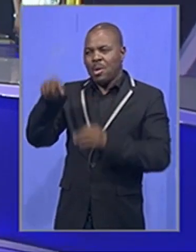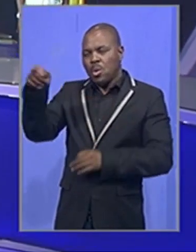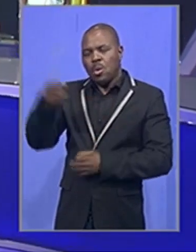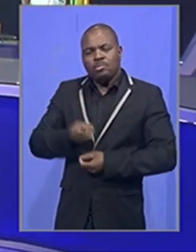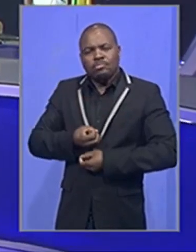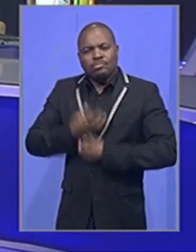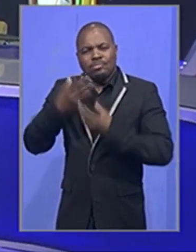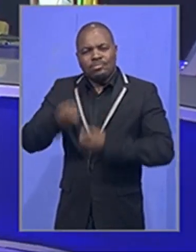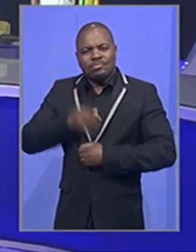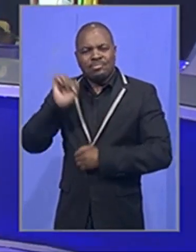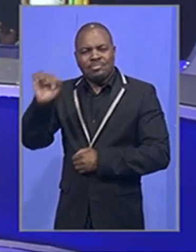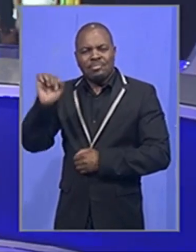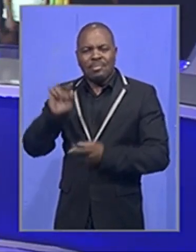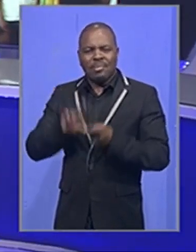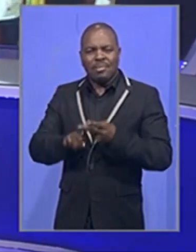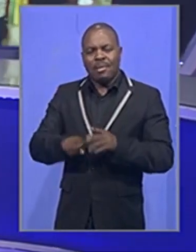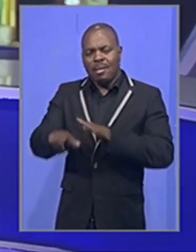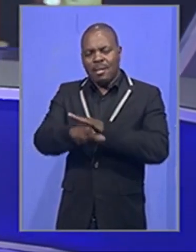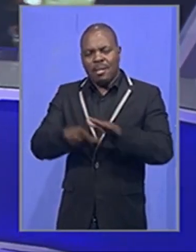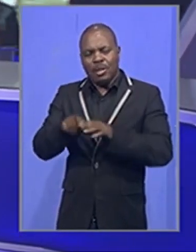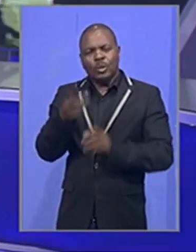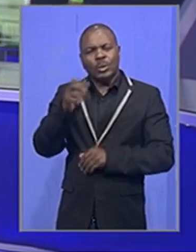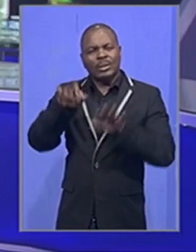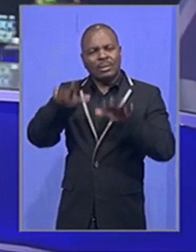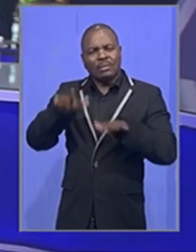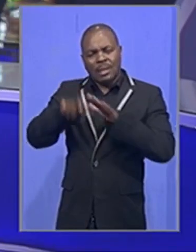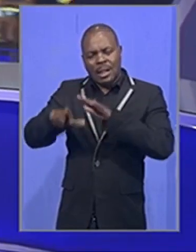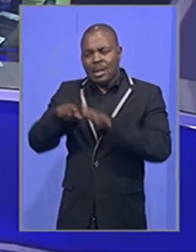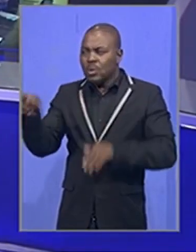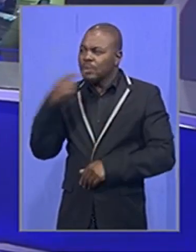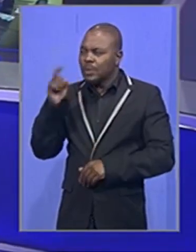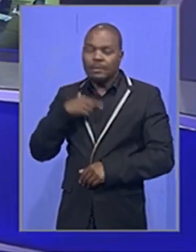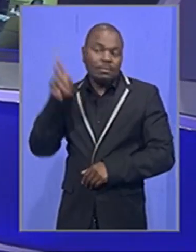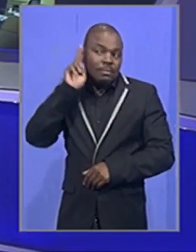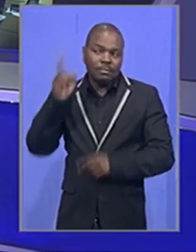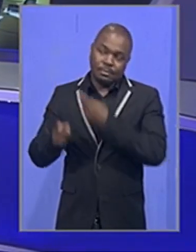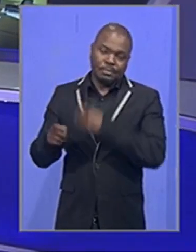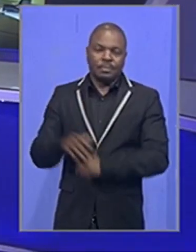temana ANC le leano le la fihlelo ka 2017 la mobu na o reng ha re mamele.